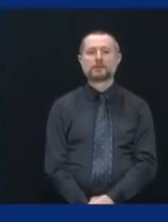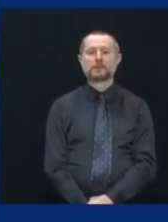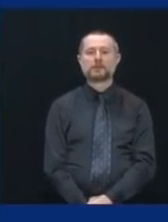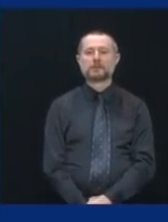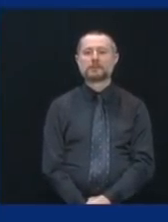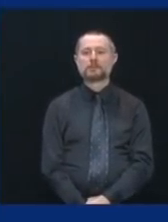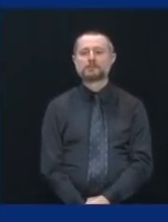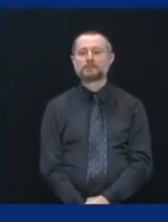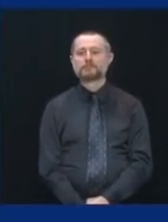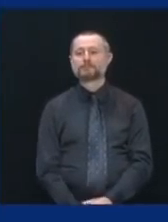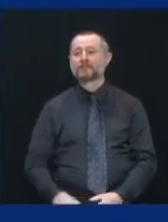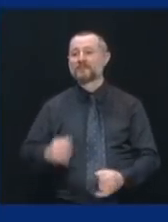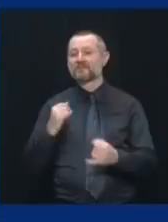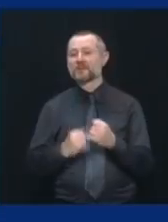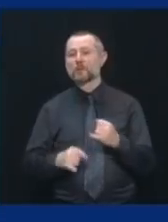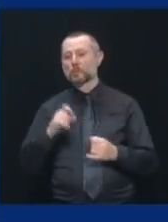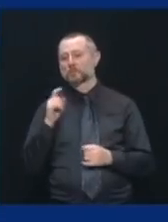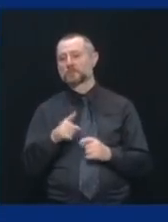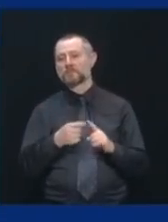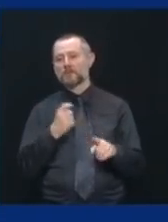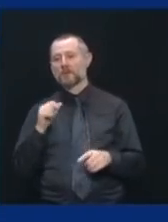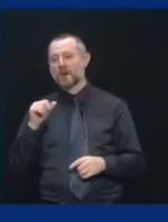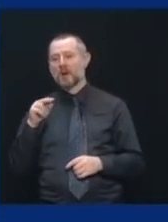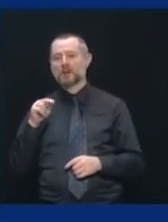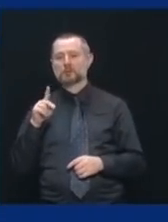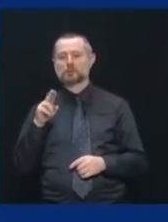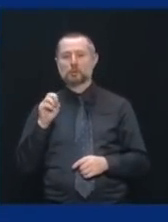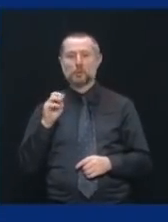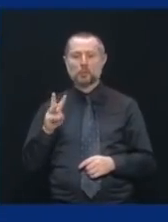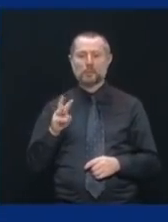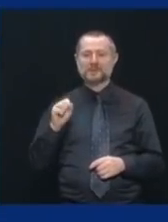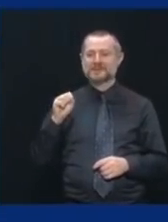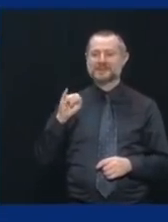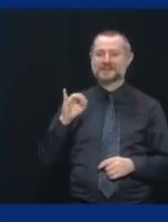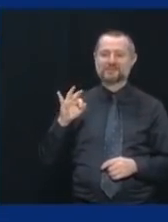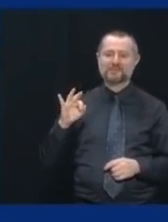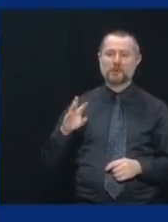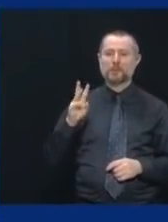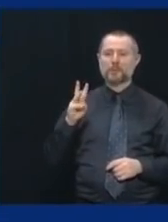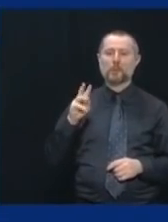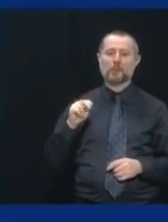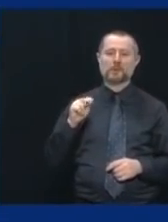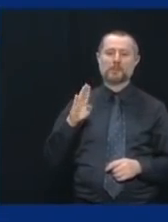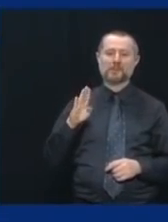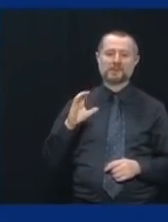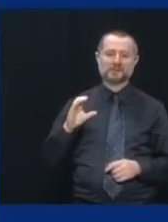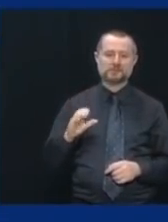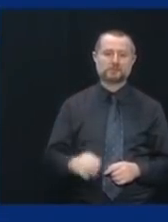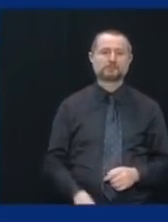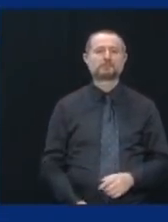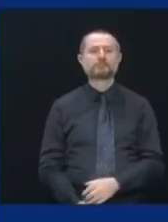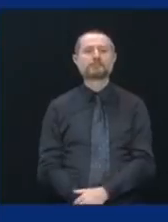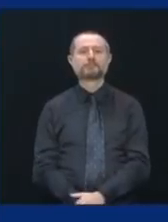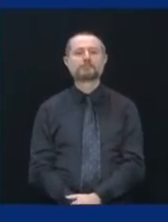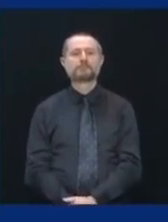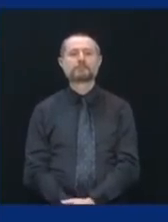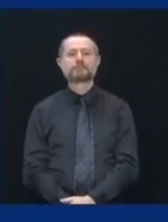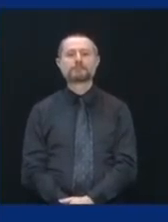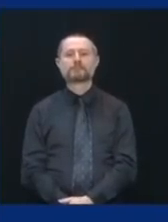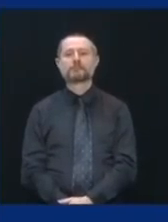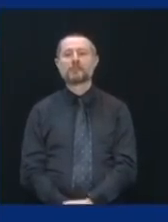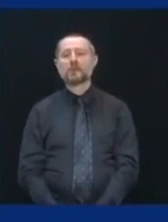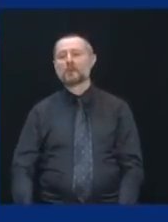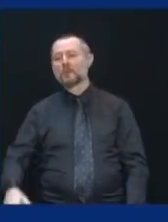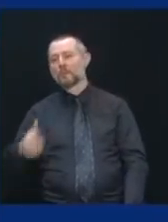Thank you, Governor. Your final question comes from Andrew Siff of WNBC. Andrew, your line is now open. Please unmute your microphone. Good